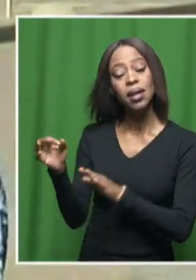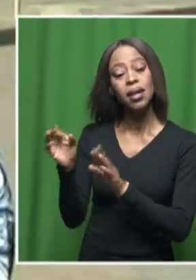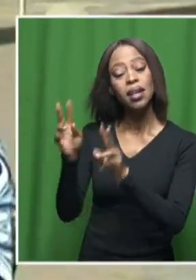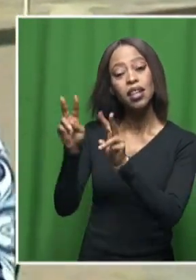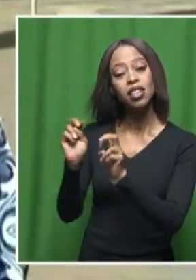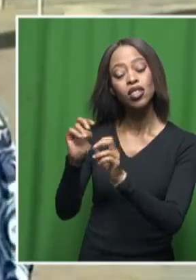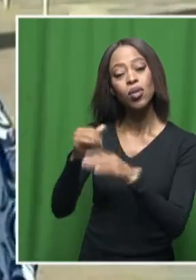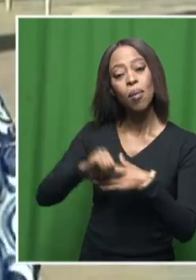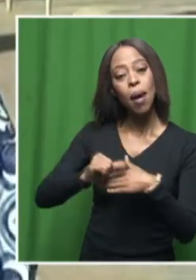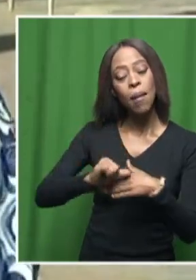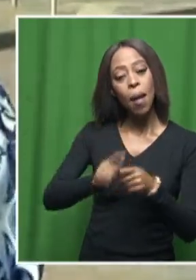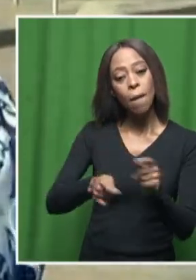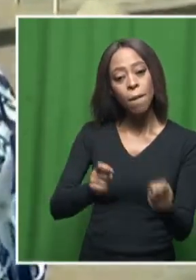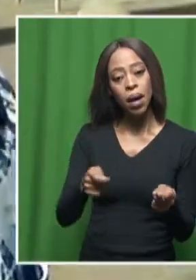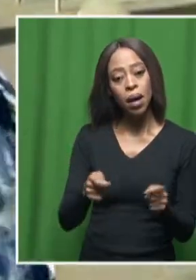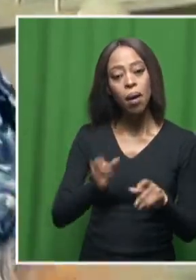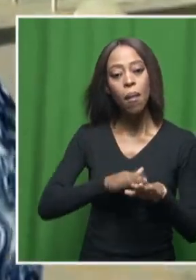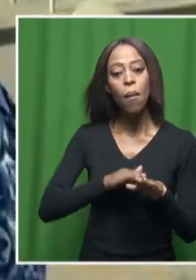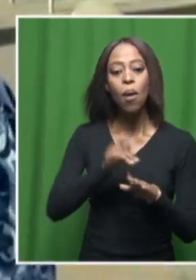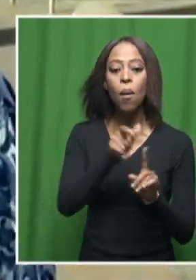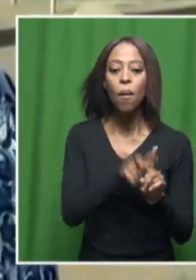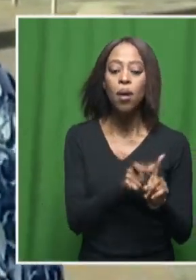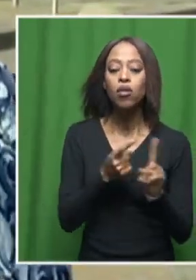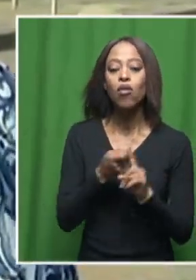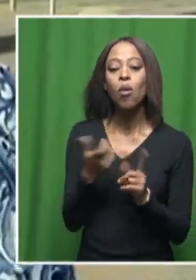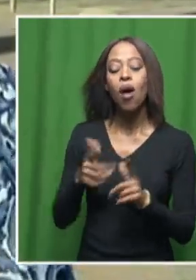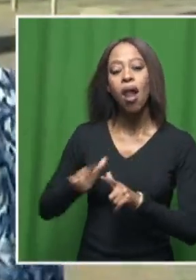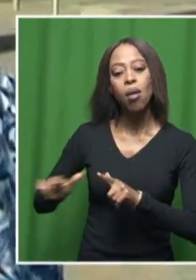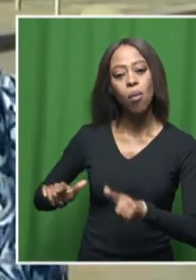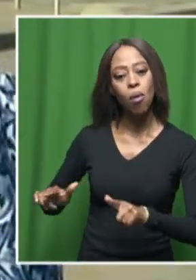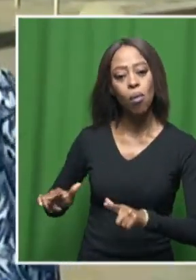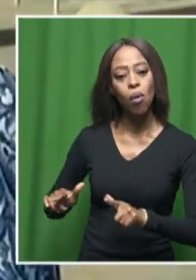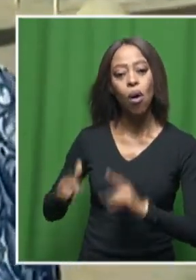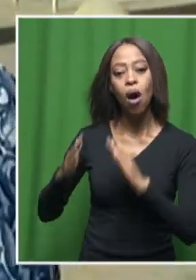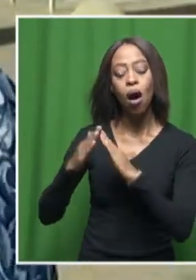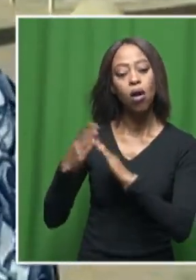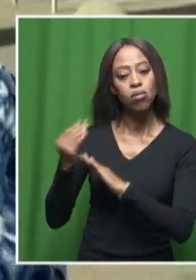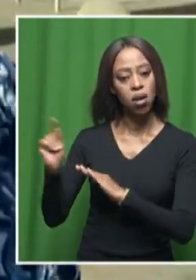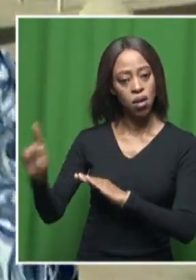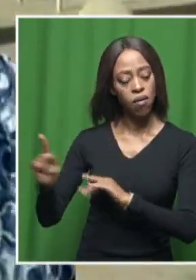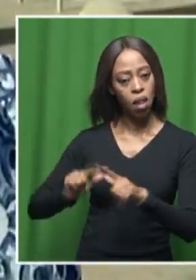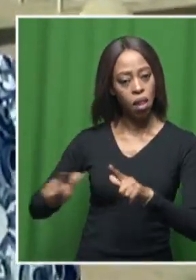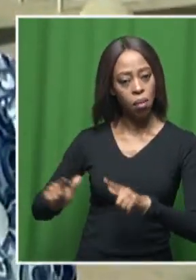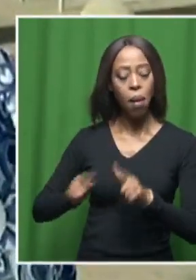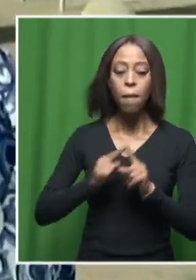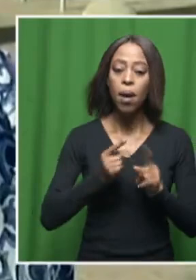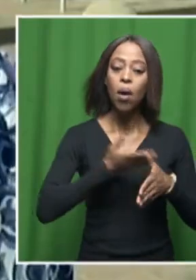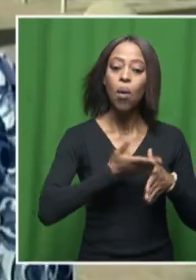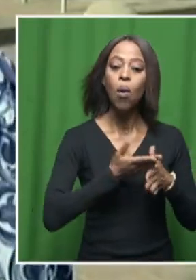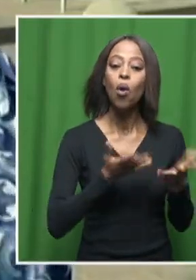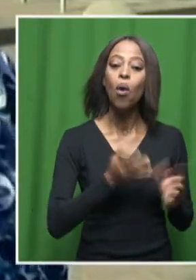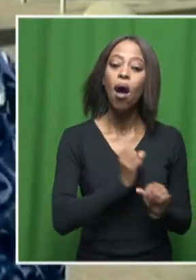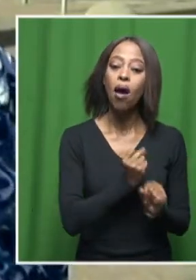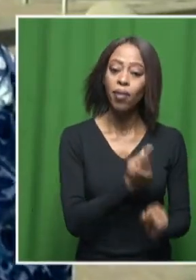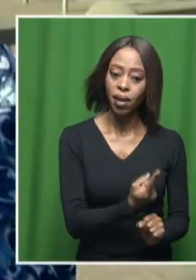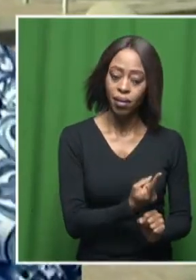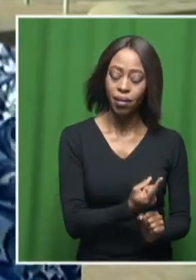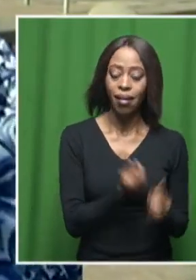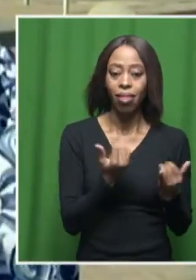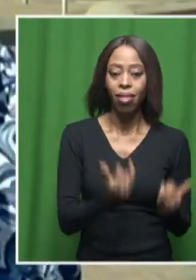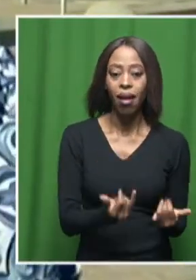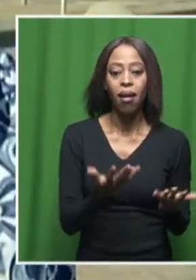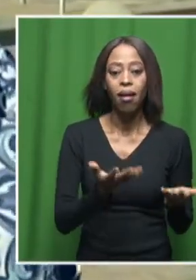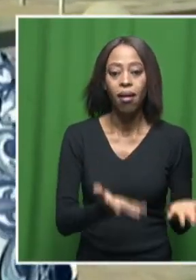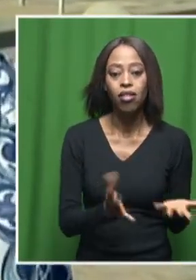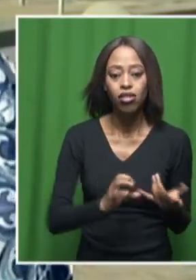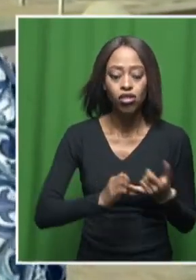rental is more for people like somebody who comes from Limpopo. They have a house in Limpopo, they are working in Gauteng, they are